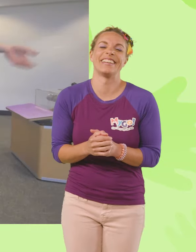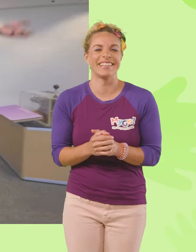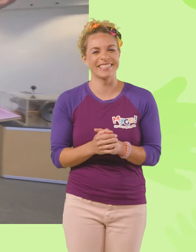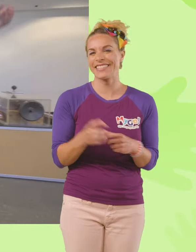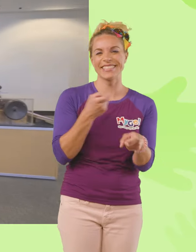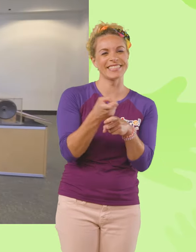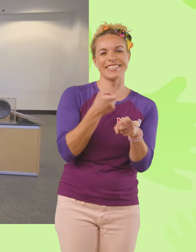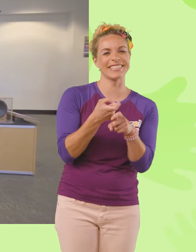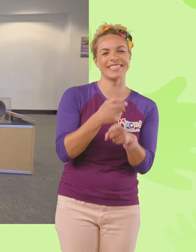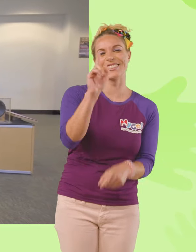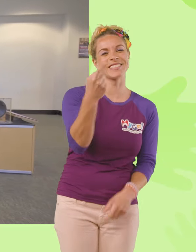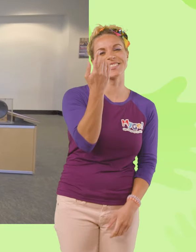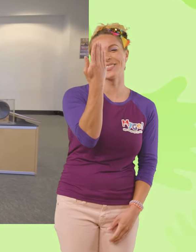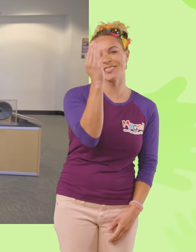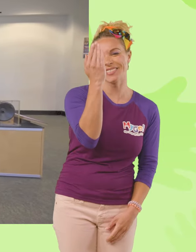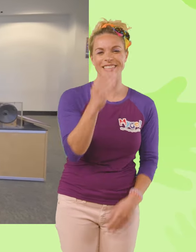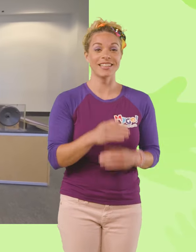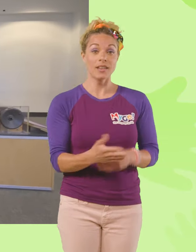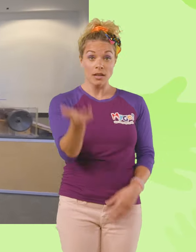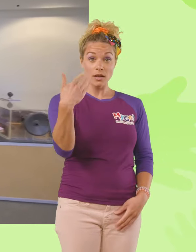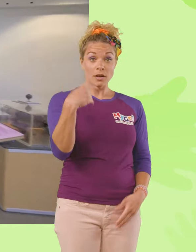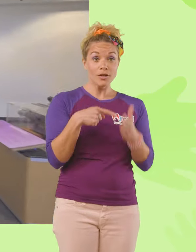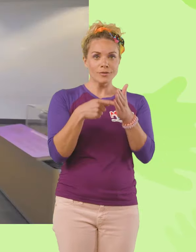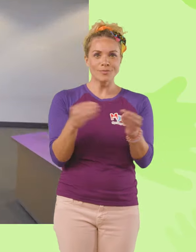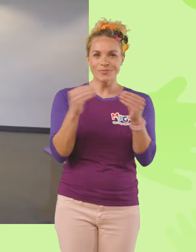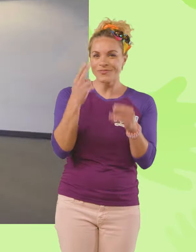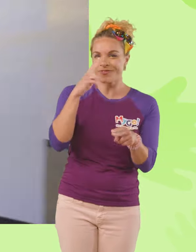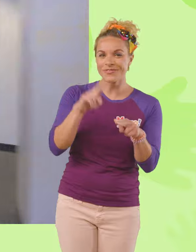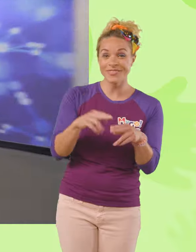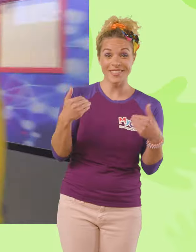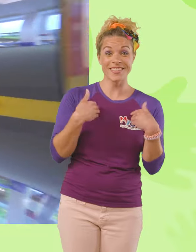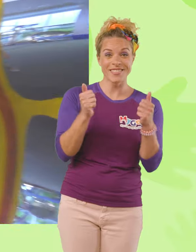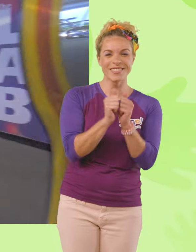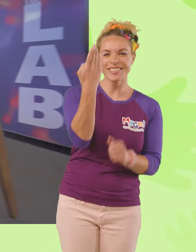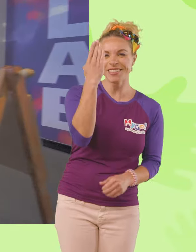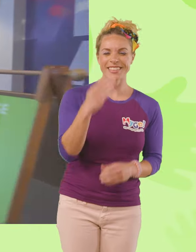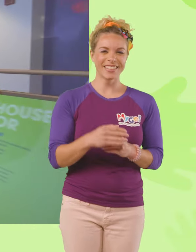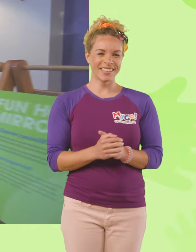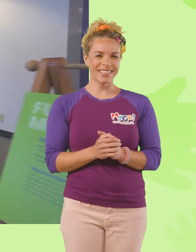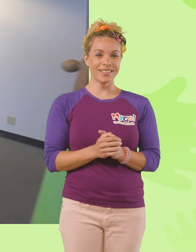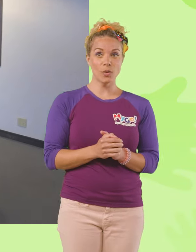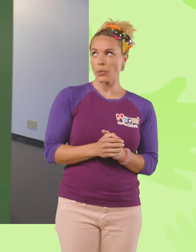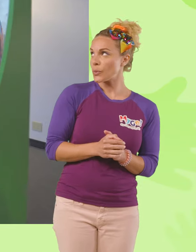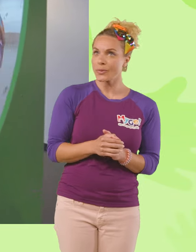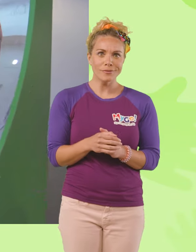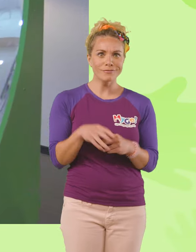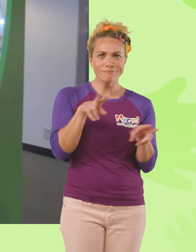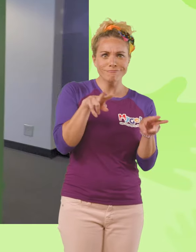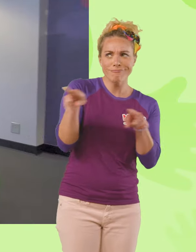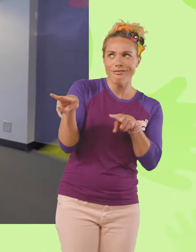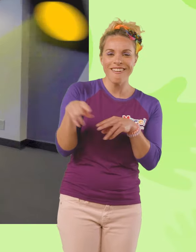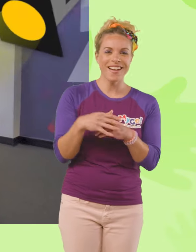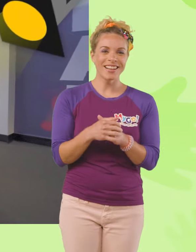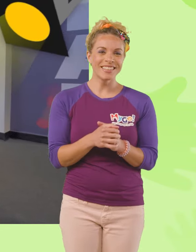whoa. Just kidding, it was just a mirror. Come over here, I'll show you some more fun that we can have with mirrors. Ooh, look at